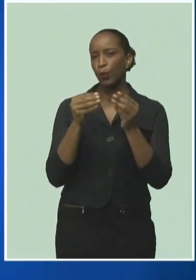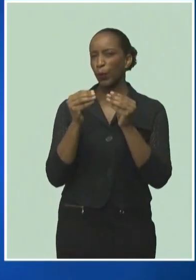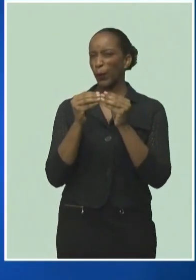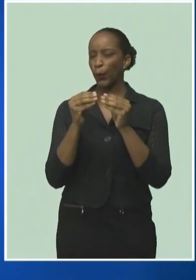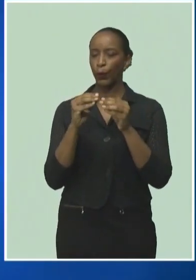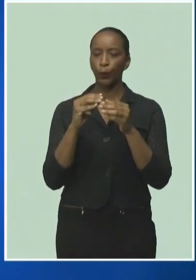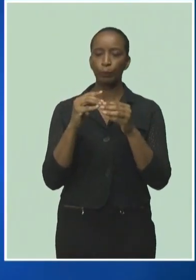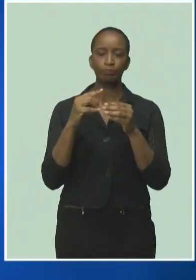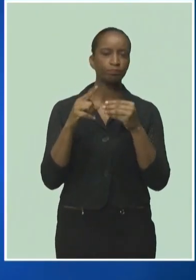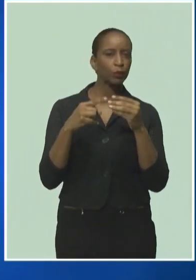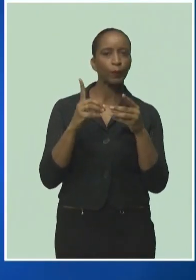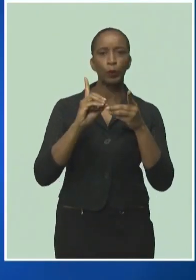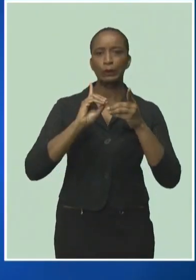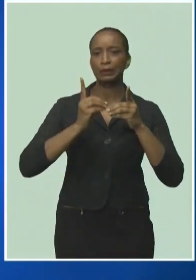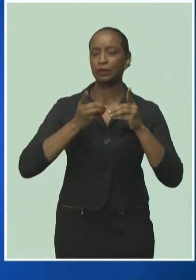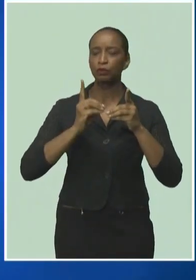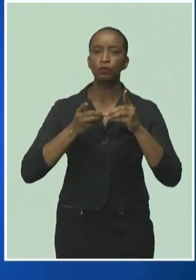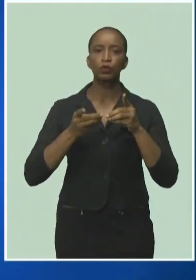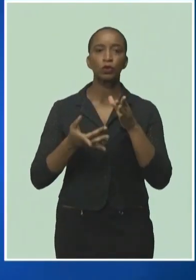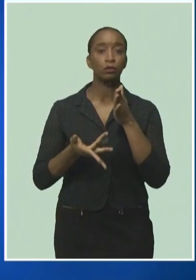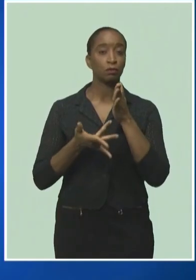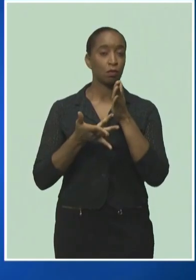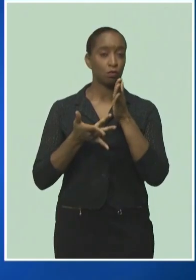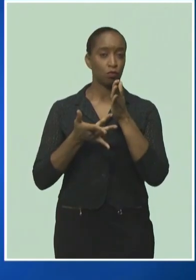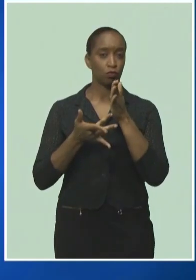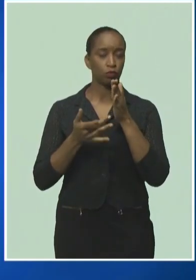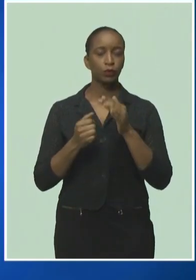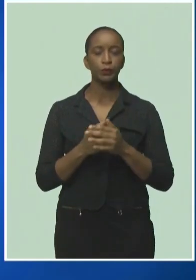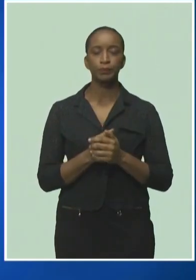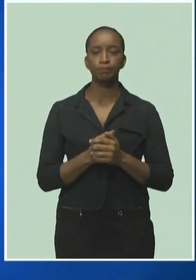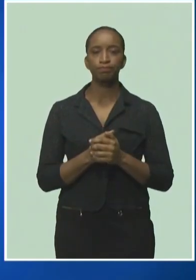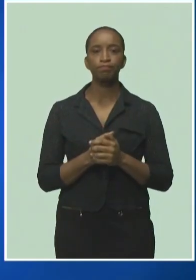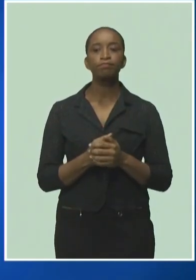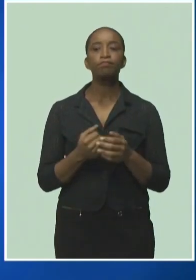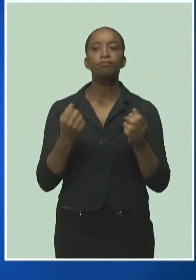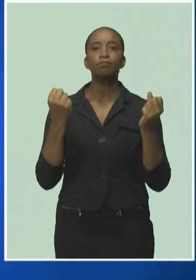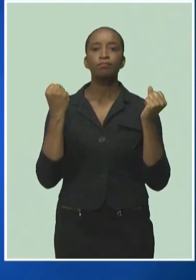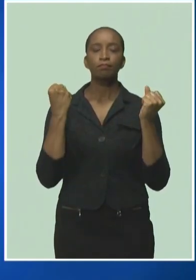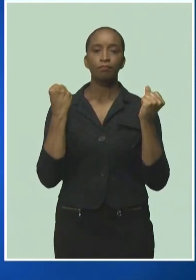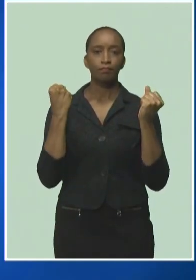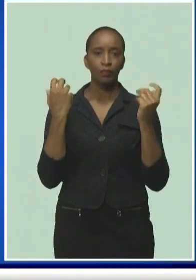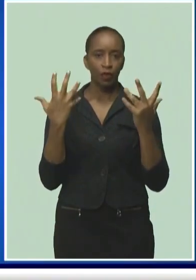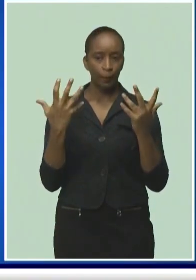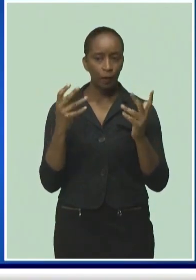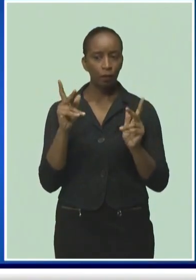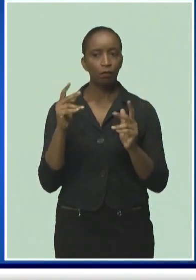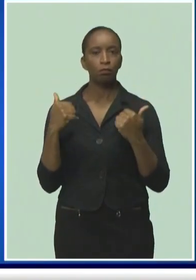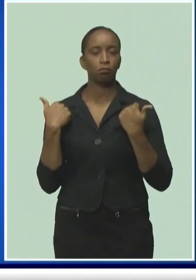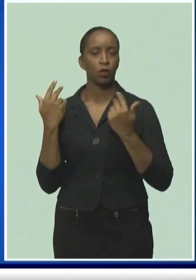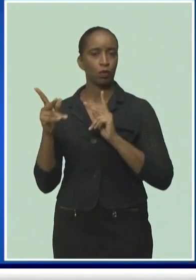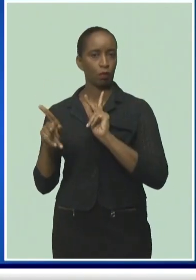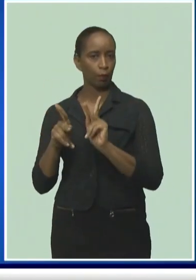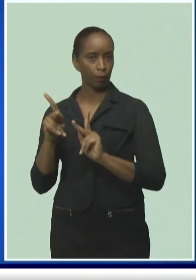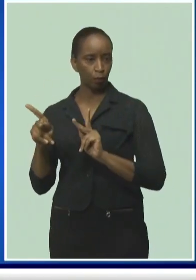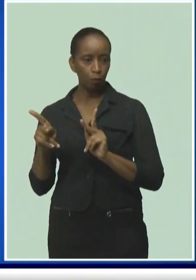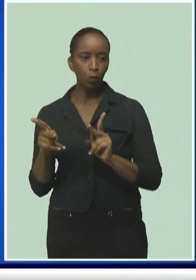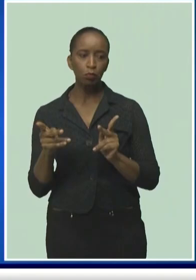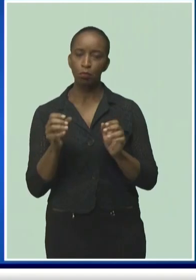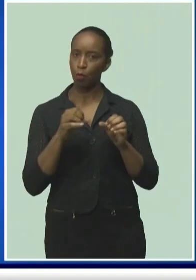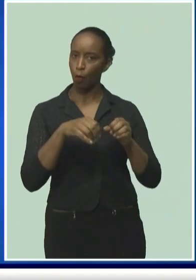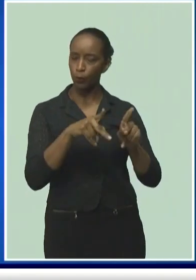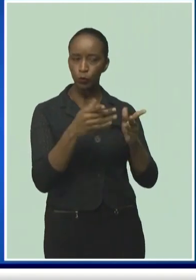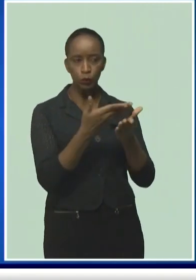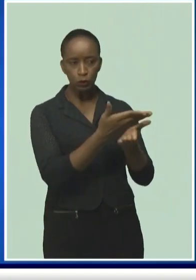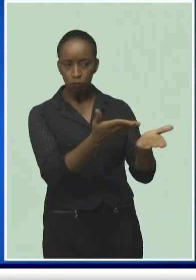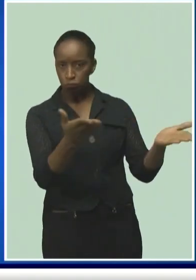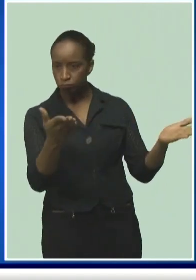this, as outlined by government, was the way of the future. There are a lot of young people who the opportunities are available who don't take them up.